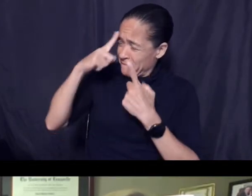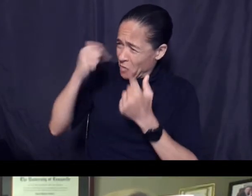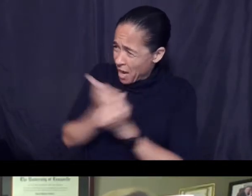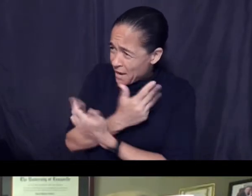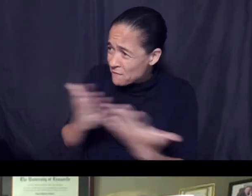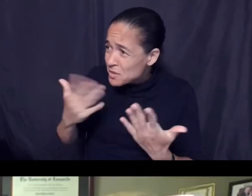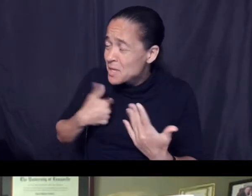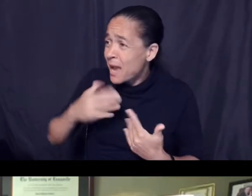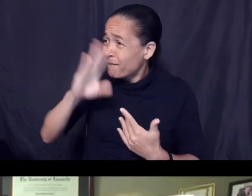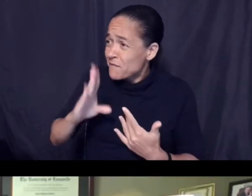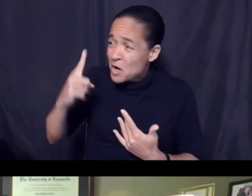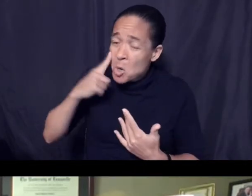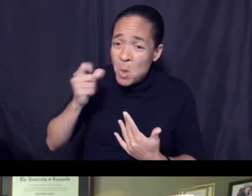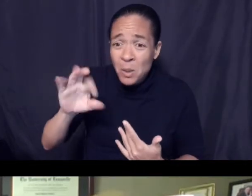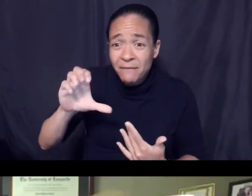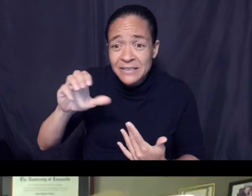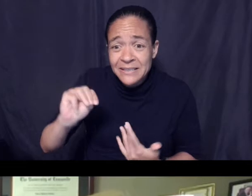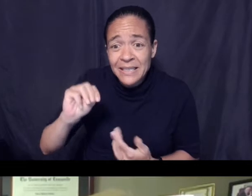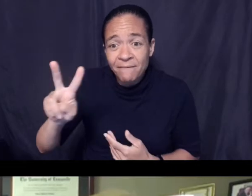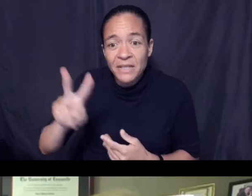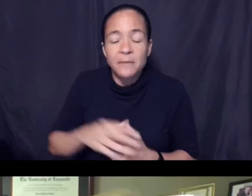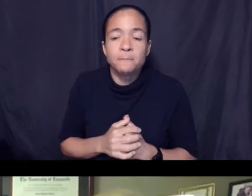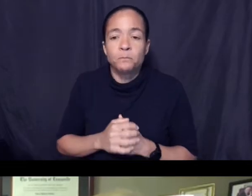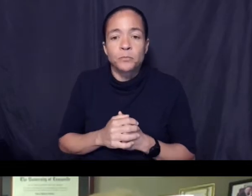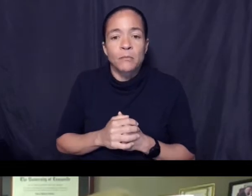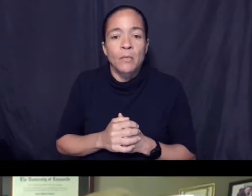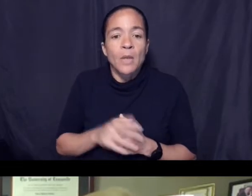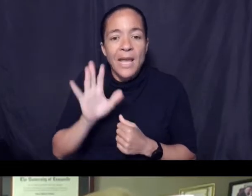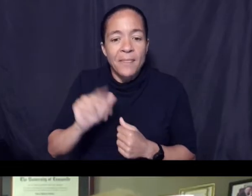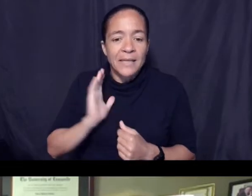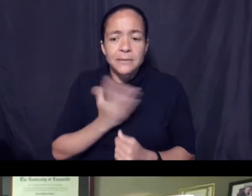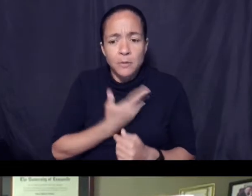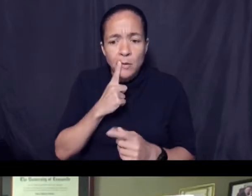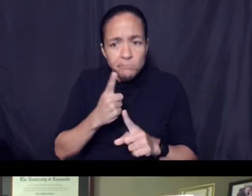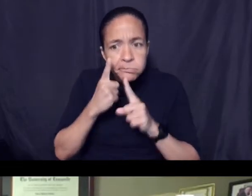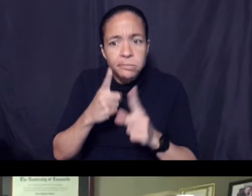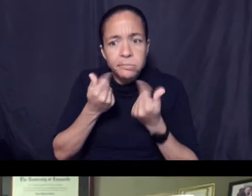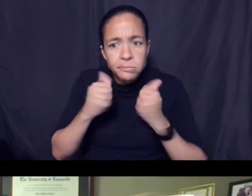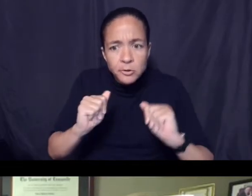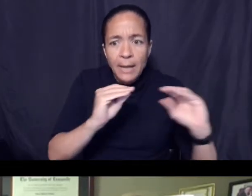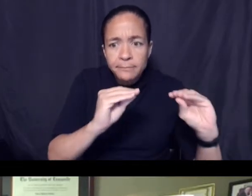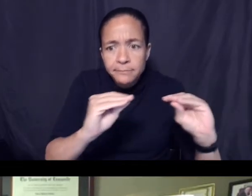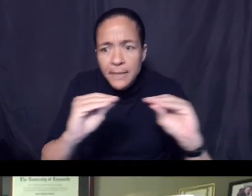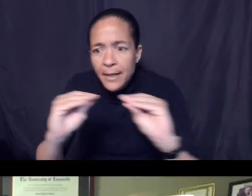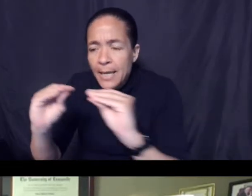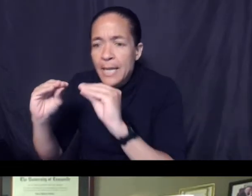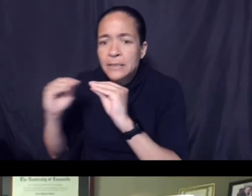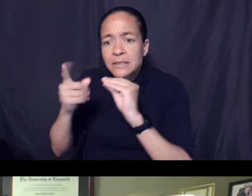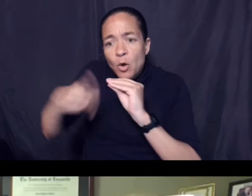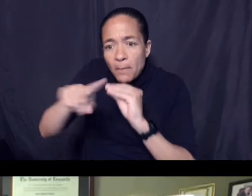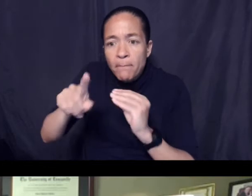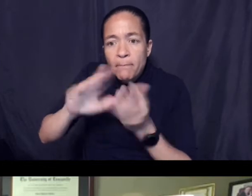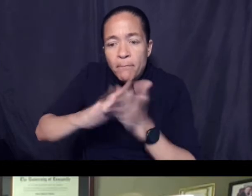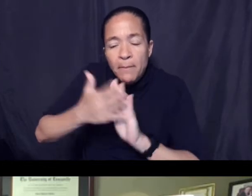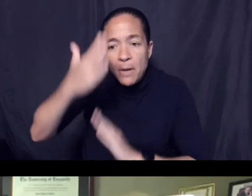even heard of this." And this is part of our efforts to educate people and make them aware of this condition such